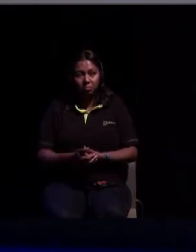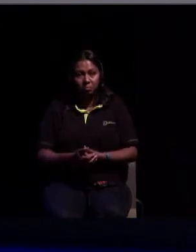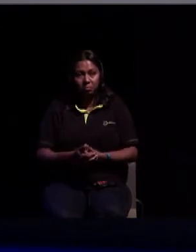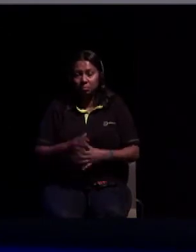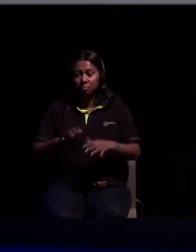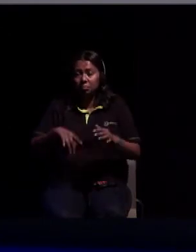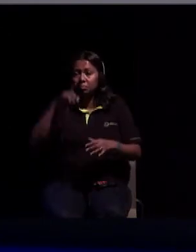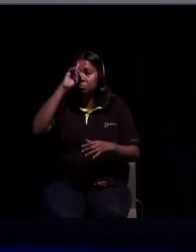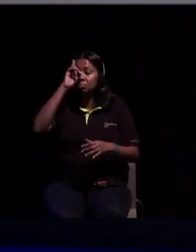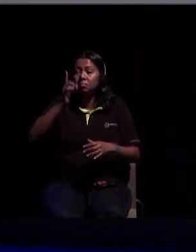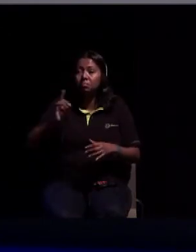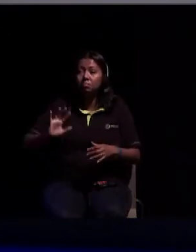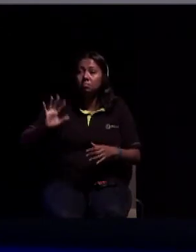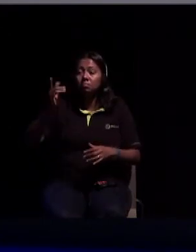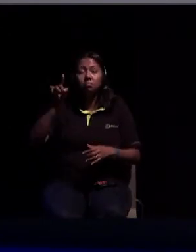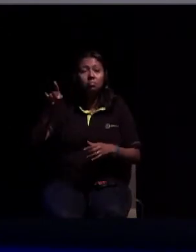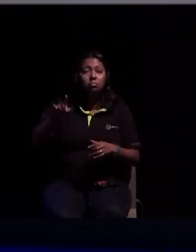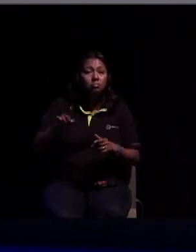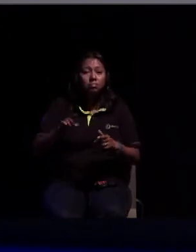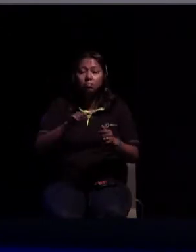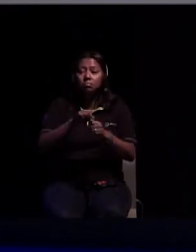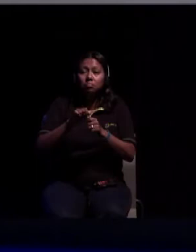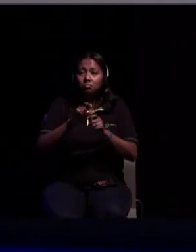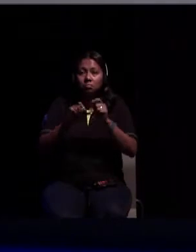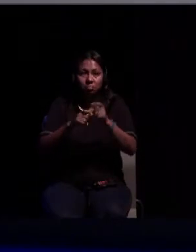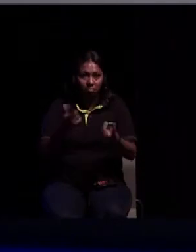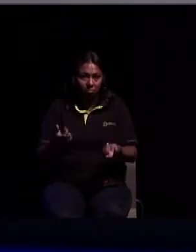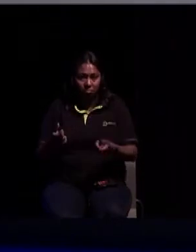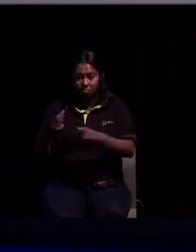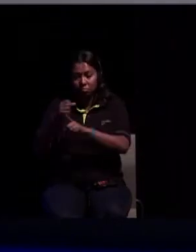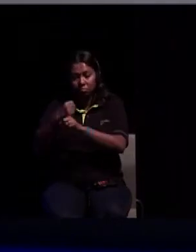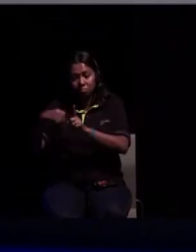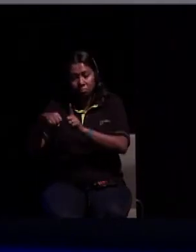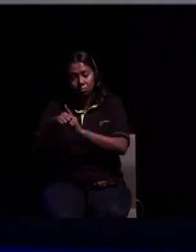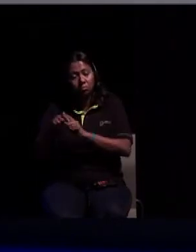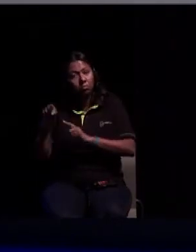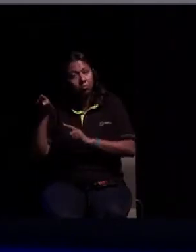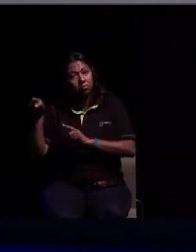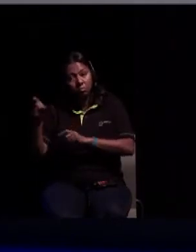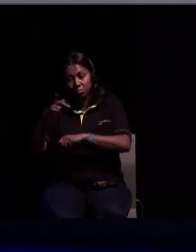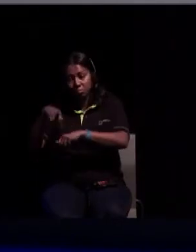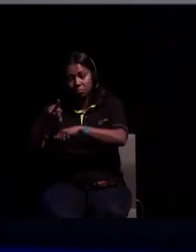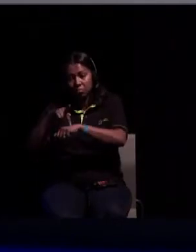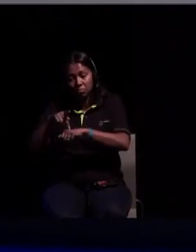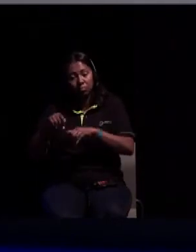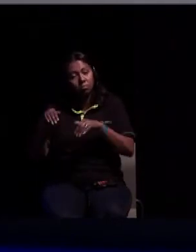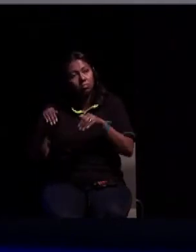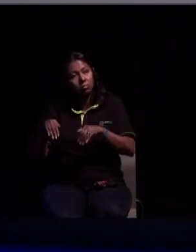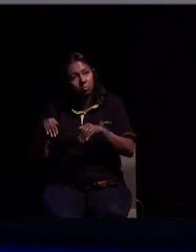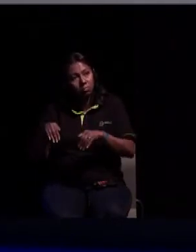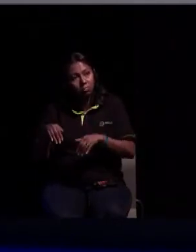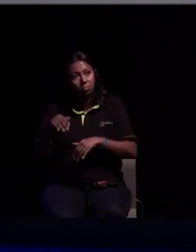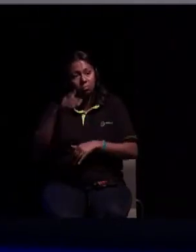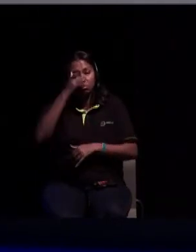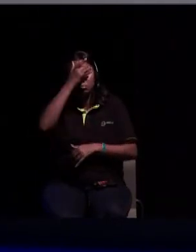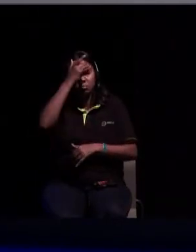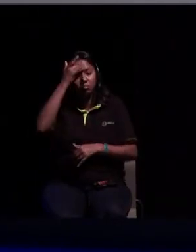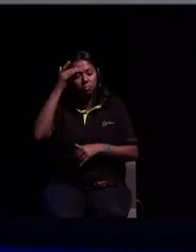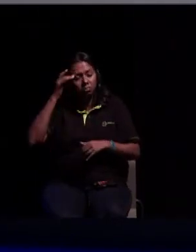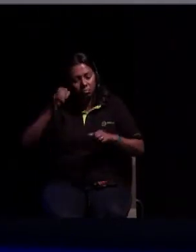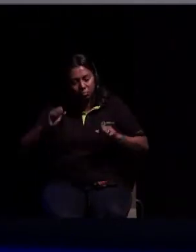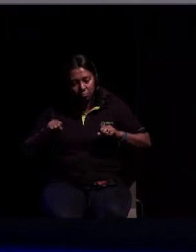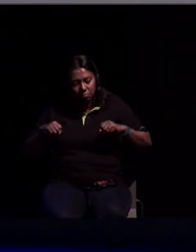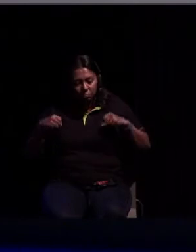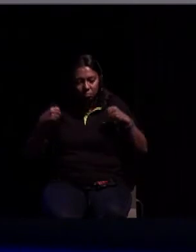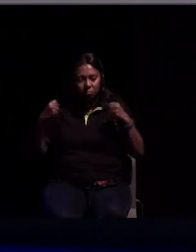in the US and Australia, which I can speak for, people are being dumbed down. There's an intentional effort to make people uneducated